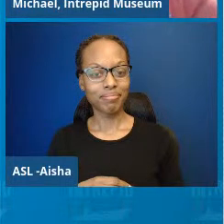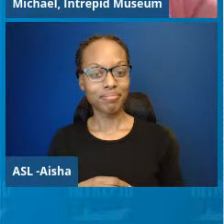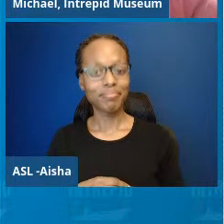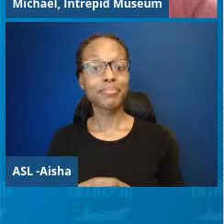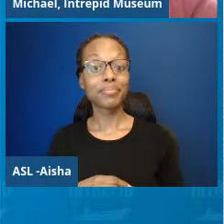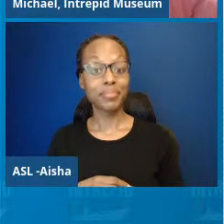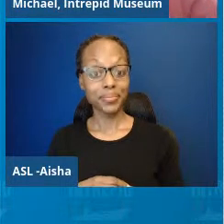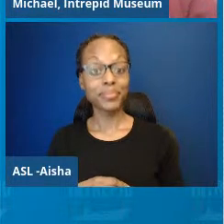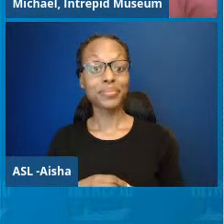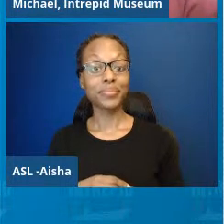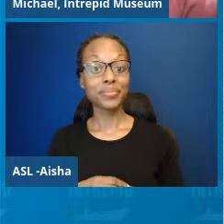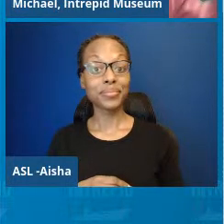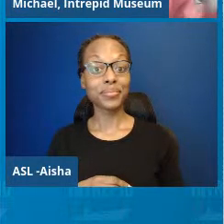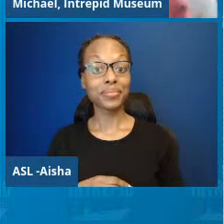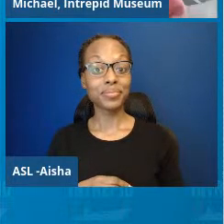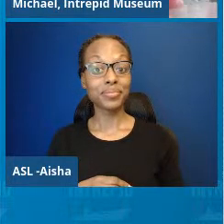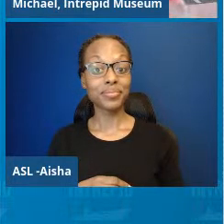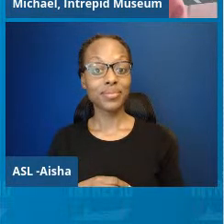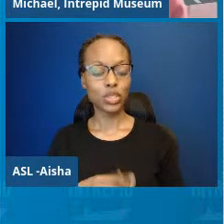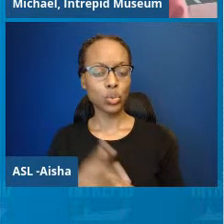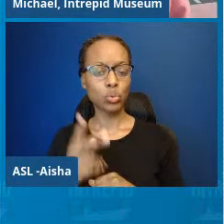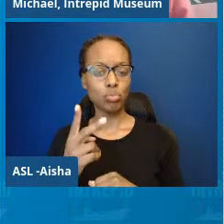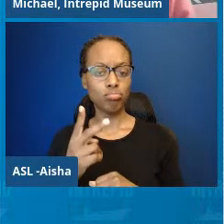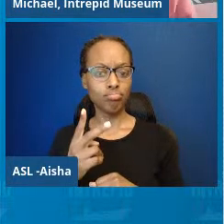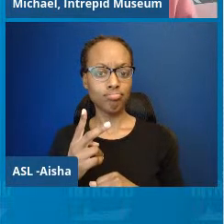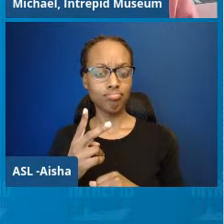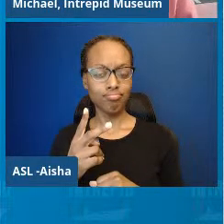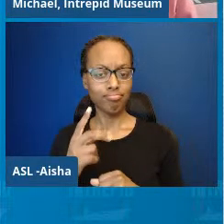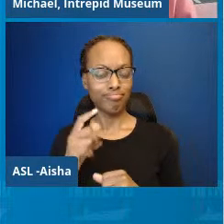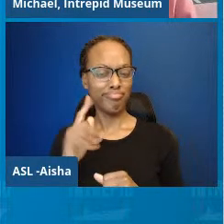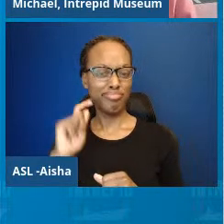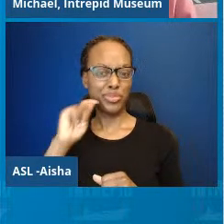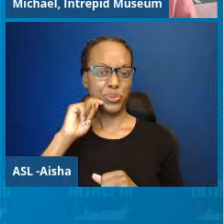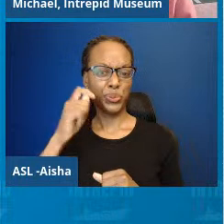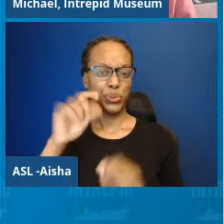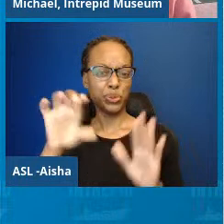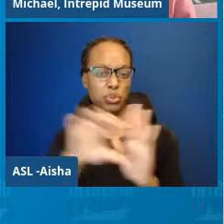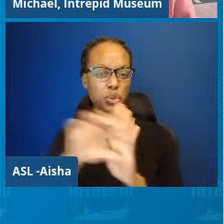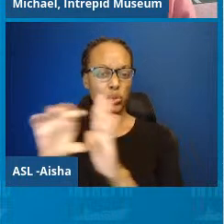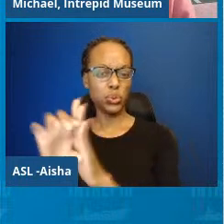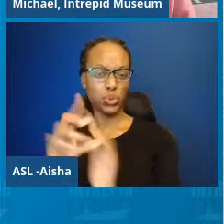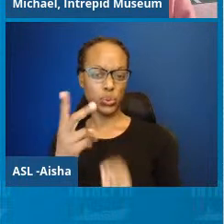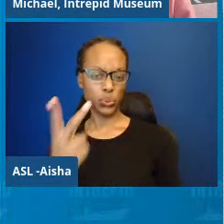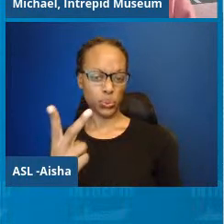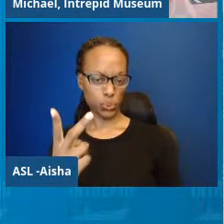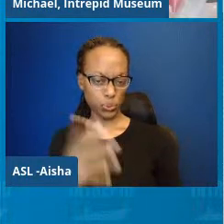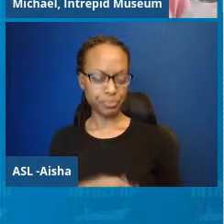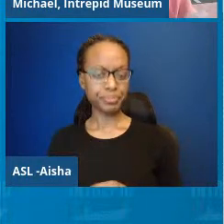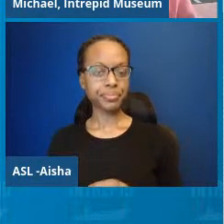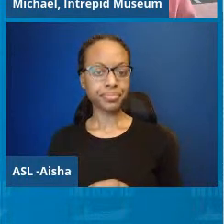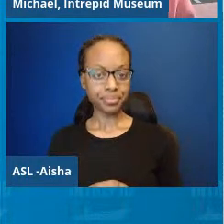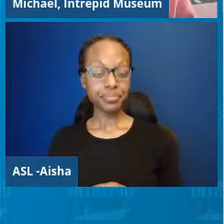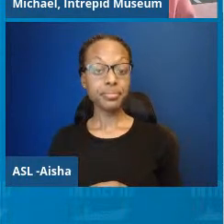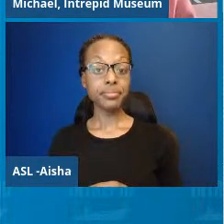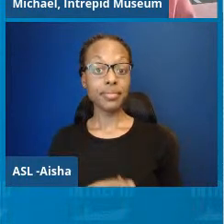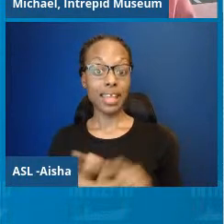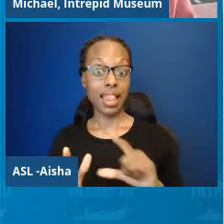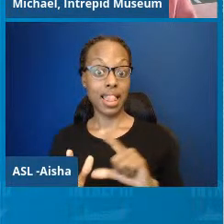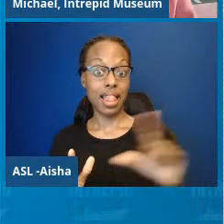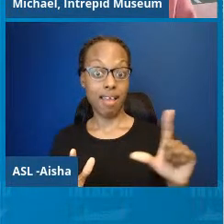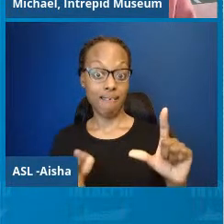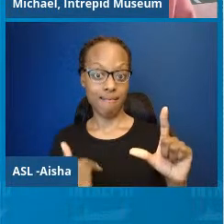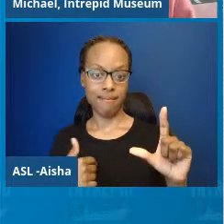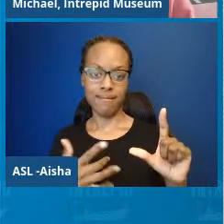So we're looking at a couple of fascinating images of the Intrepid. Now, I really like the one on the